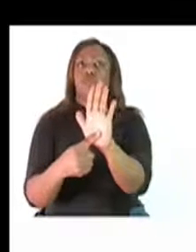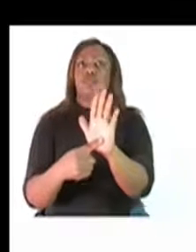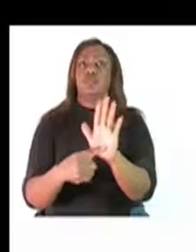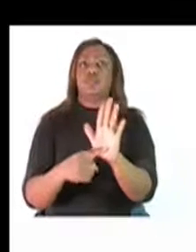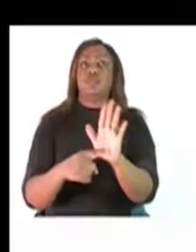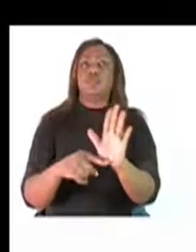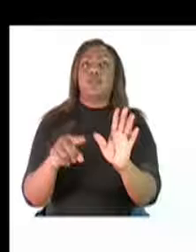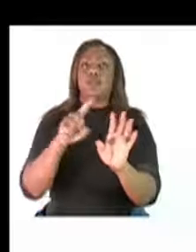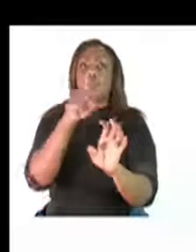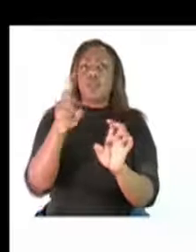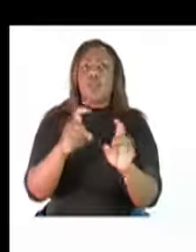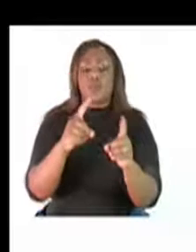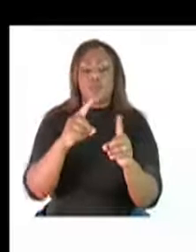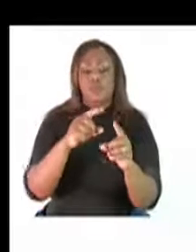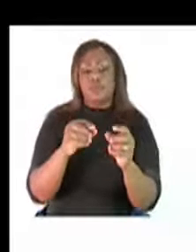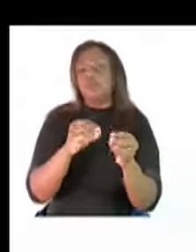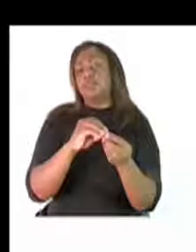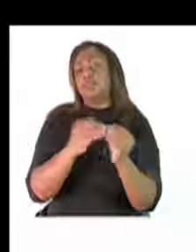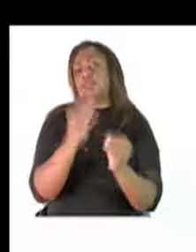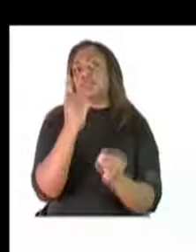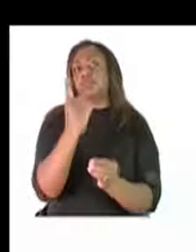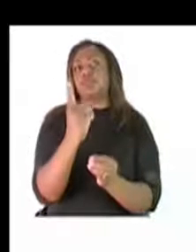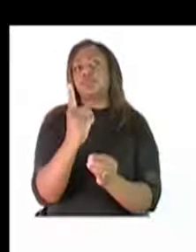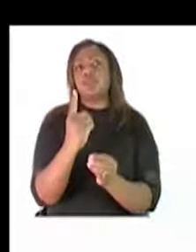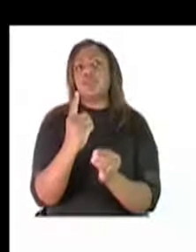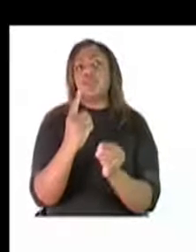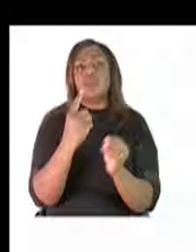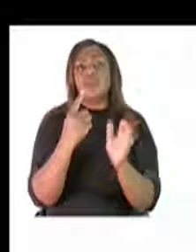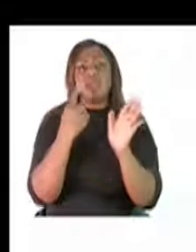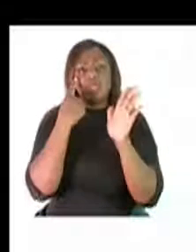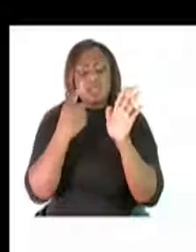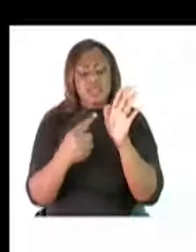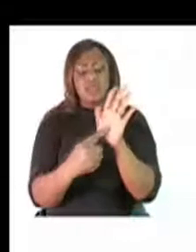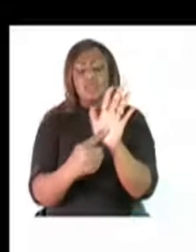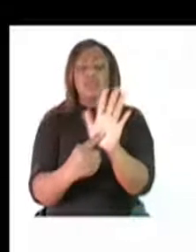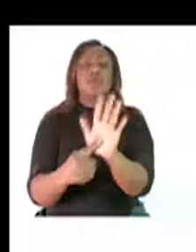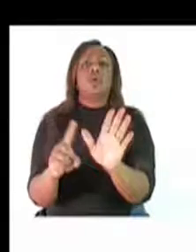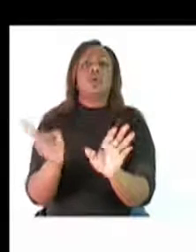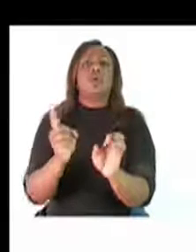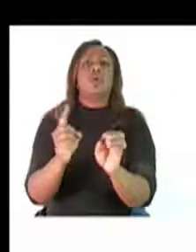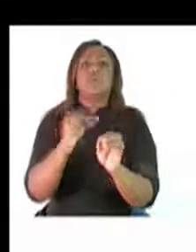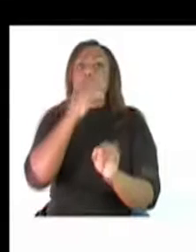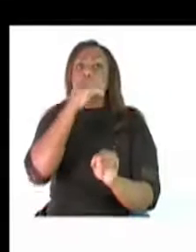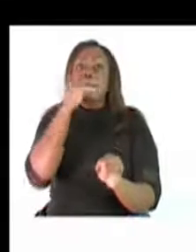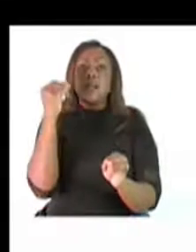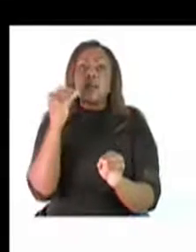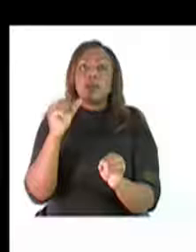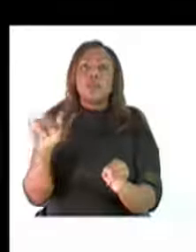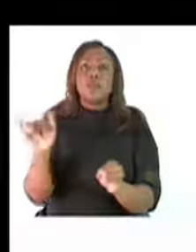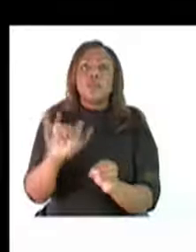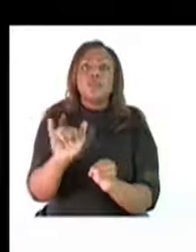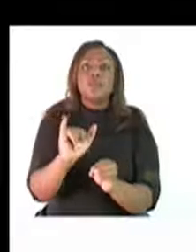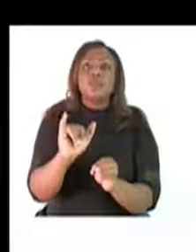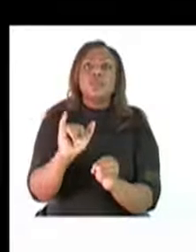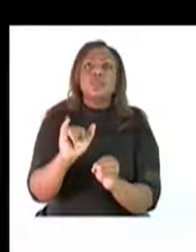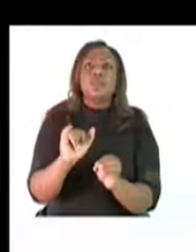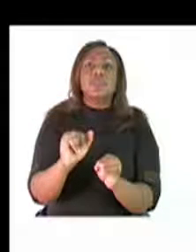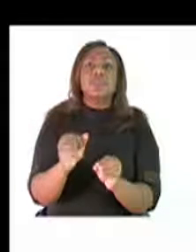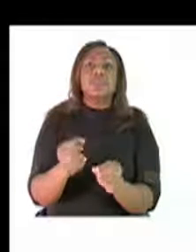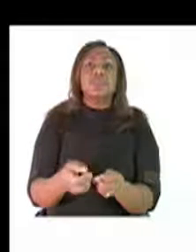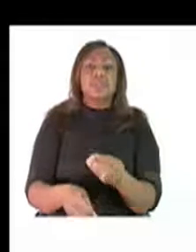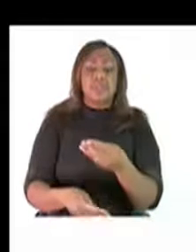Number 1, look at each picture and name the factor that enhance or promote the spread